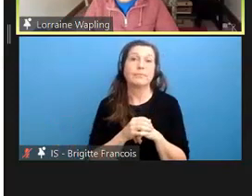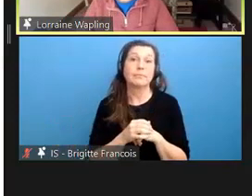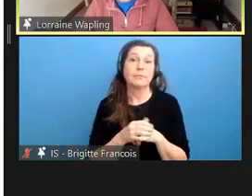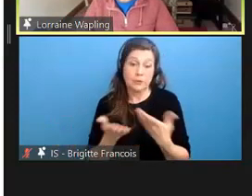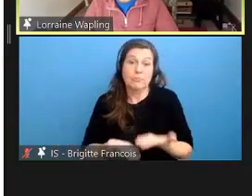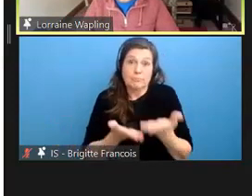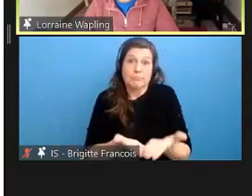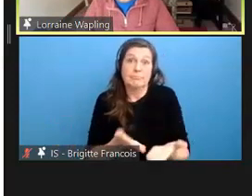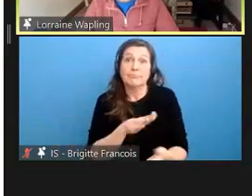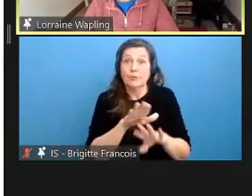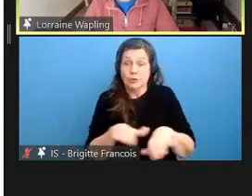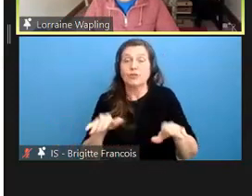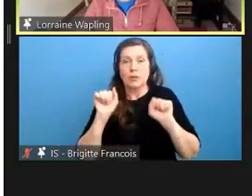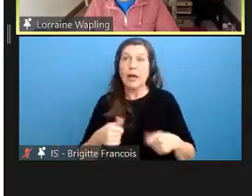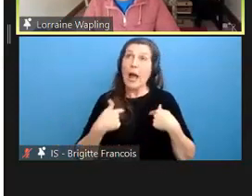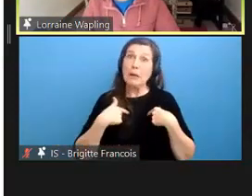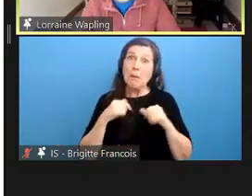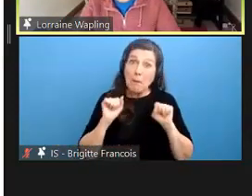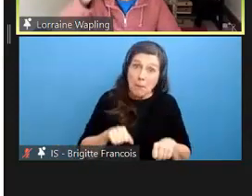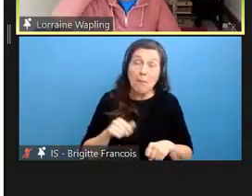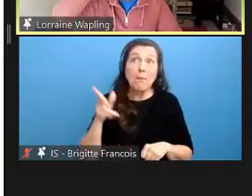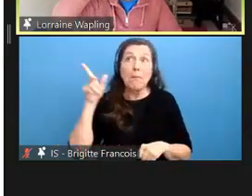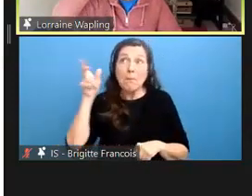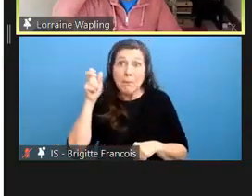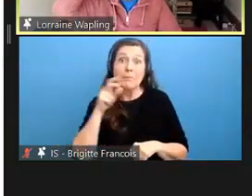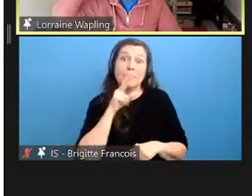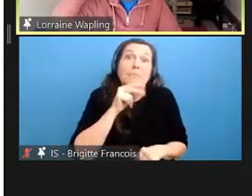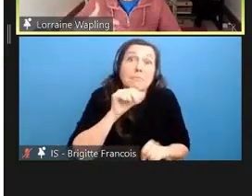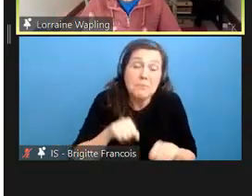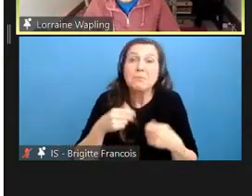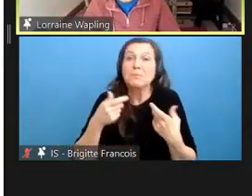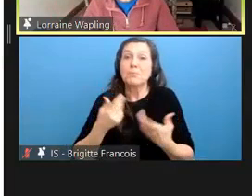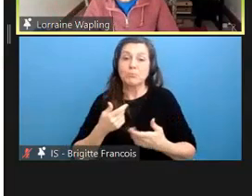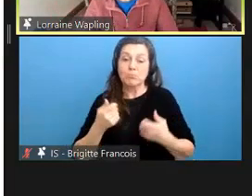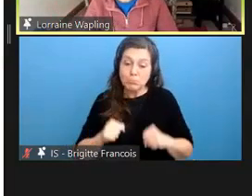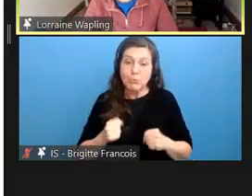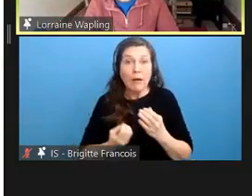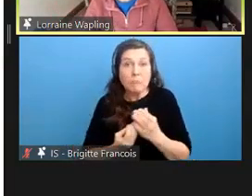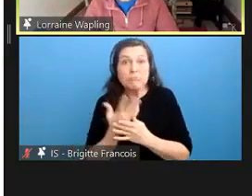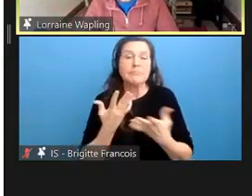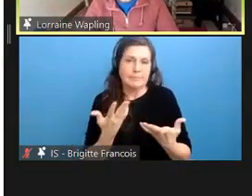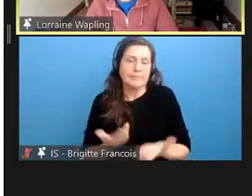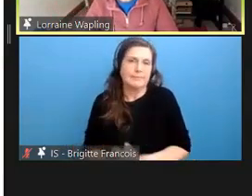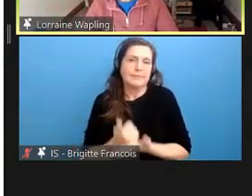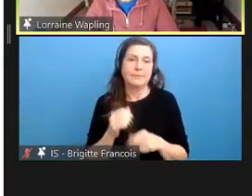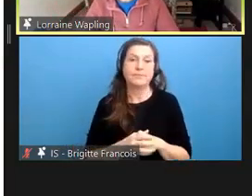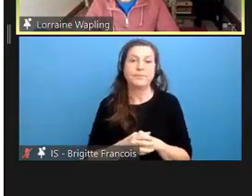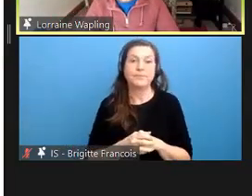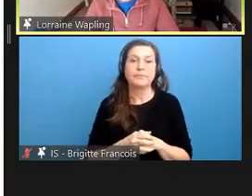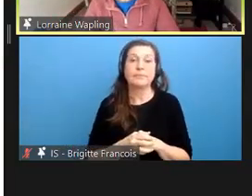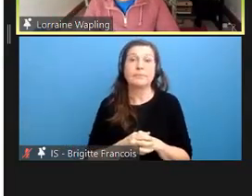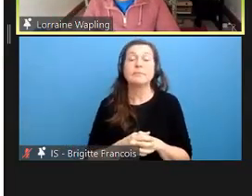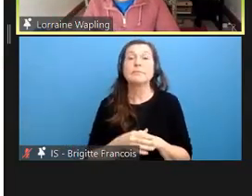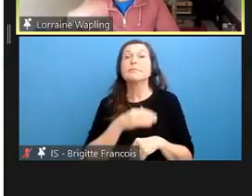potential. Another intervention which we know works is exposure to rich language. Definitely helps. So